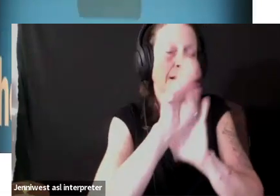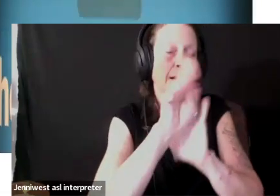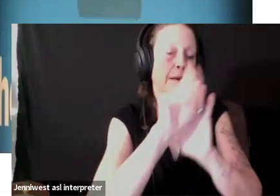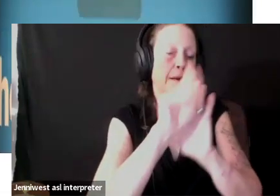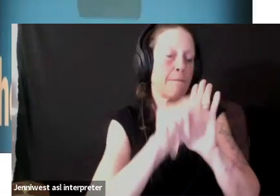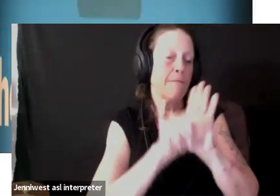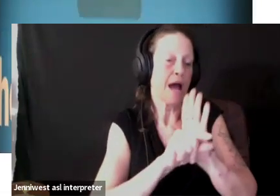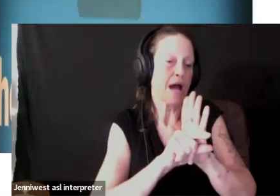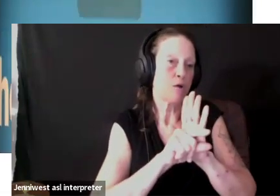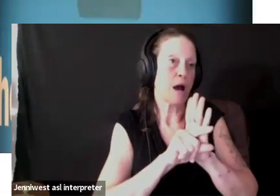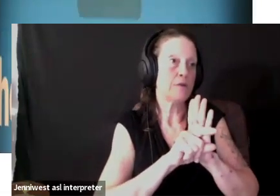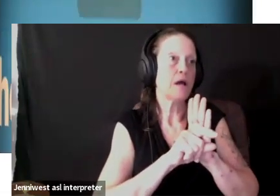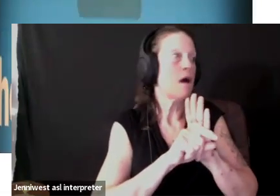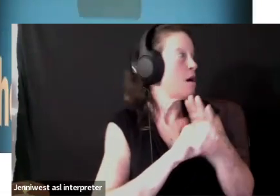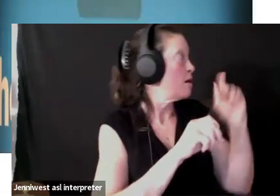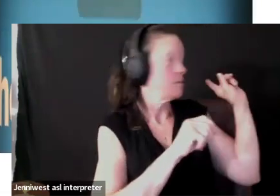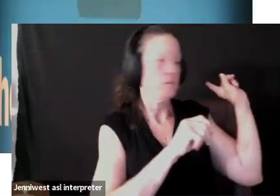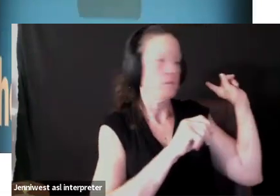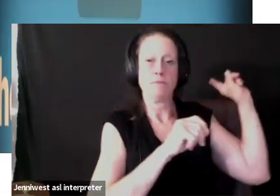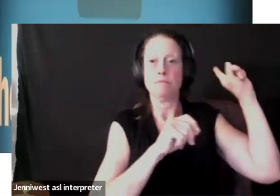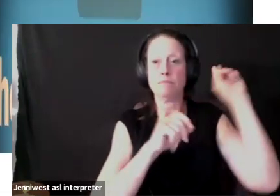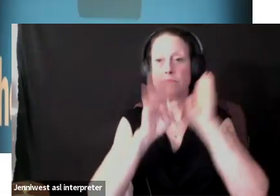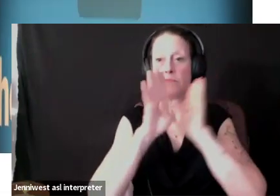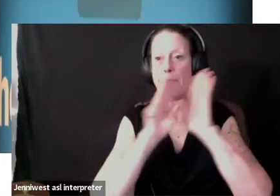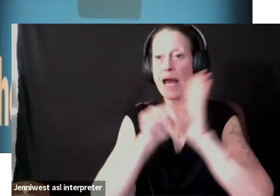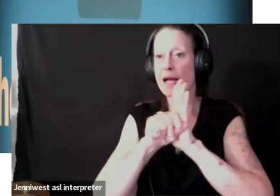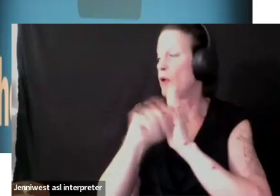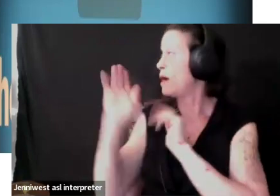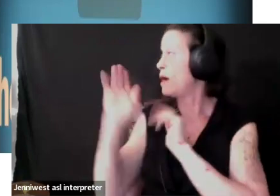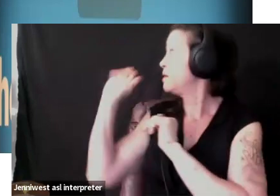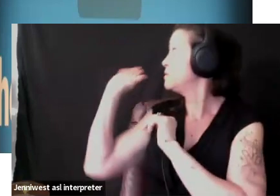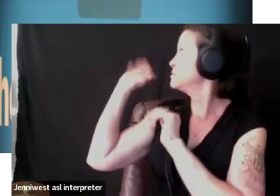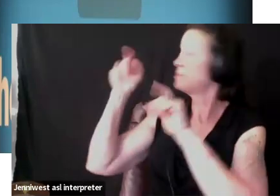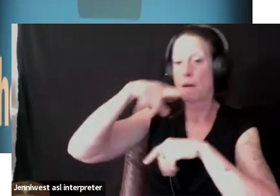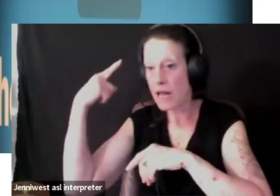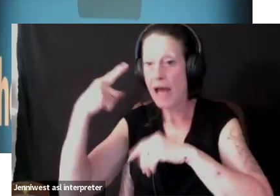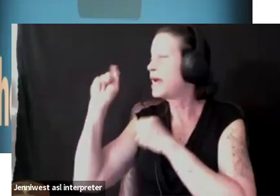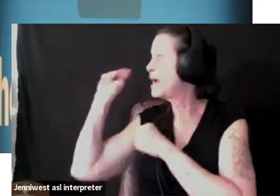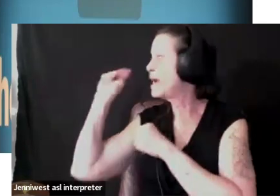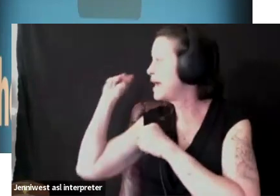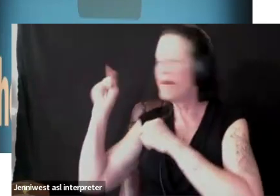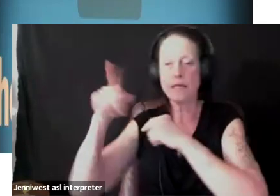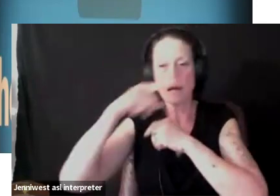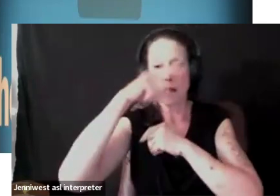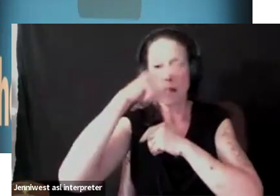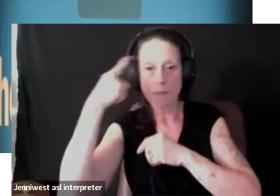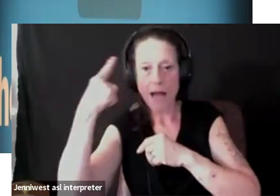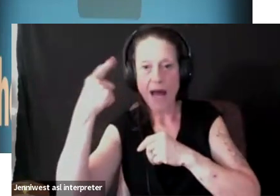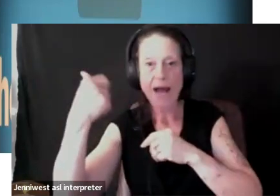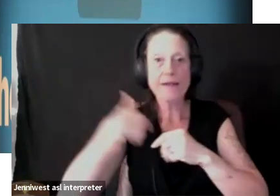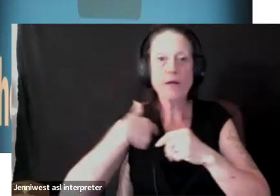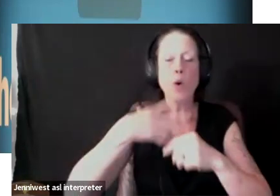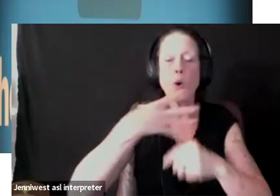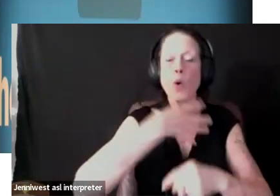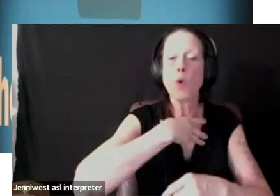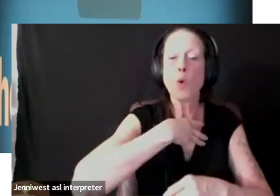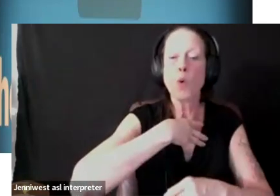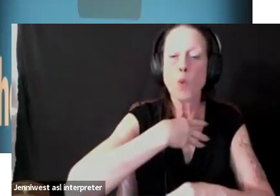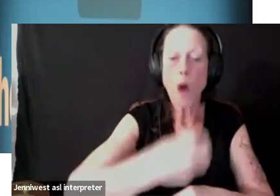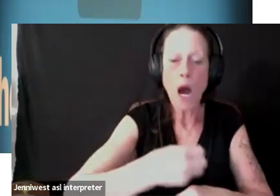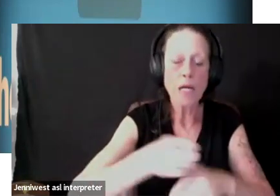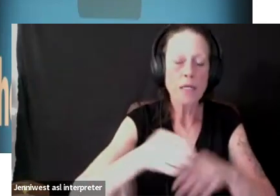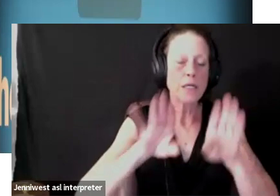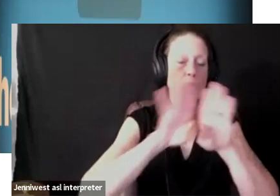um, it would be mailed to you. But please put in, take a picture.